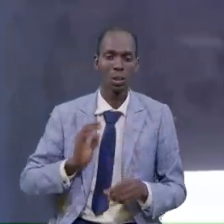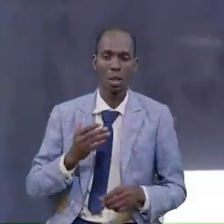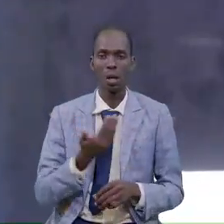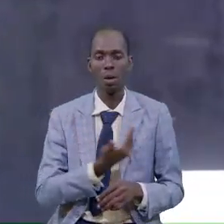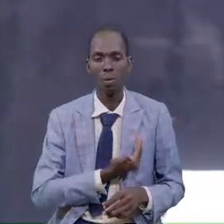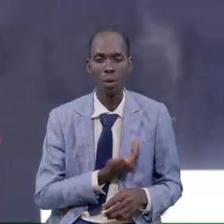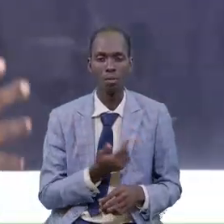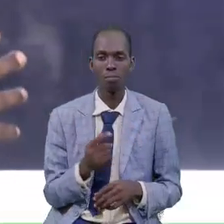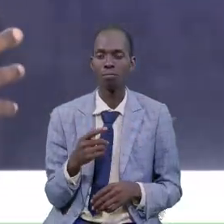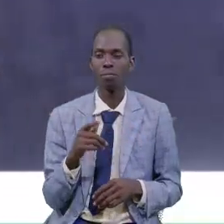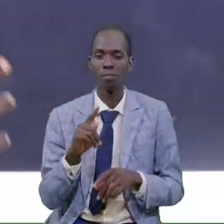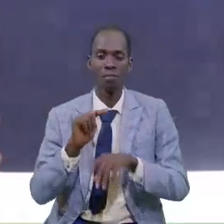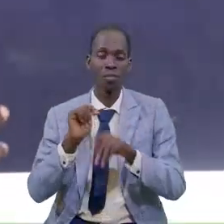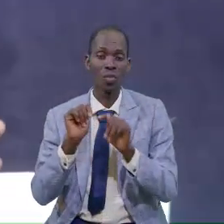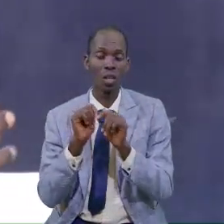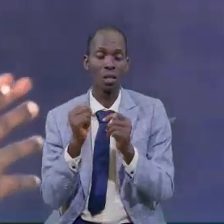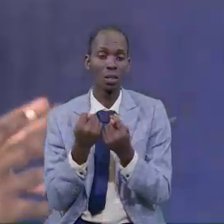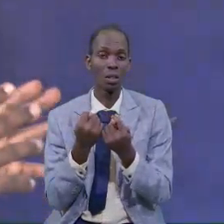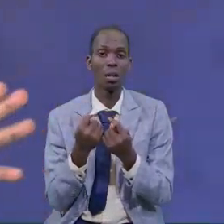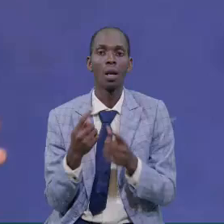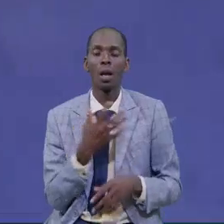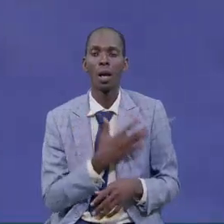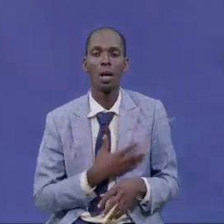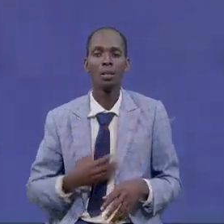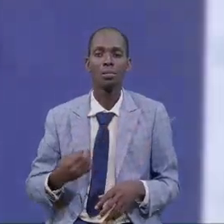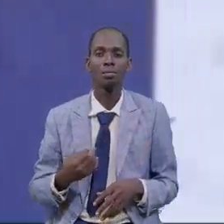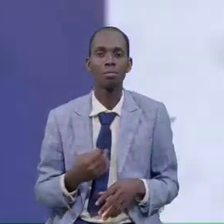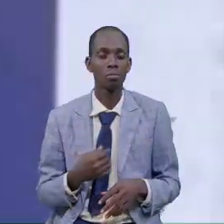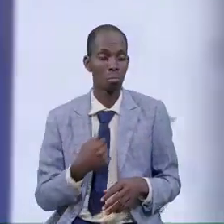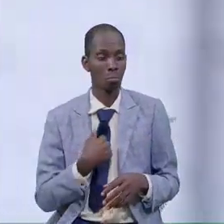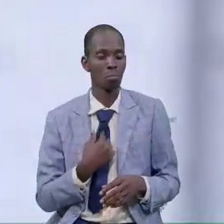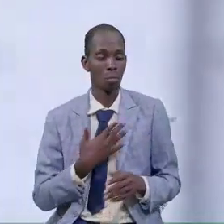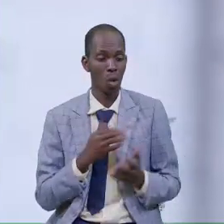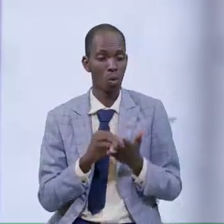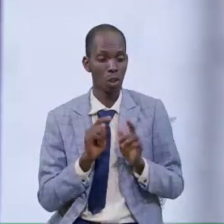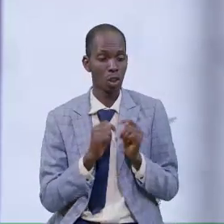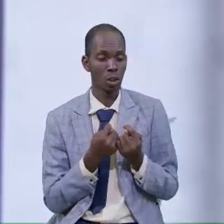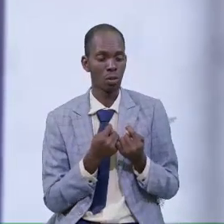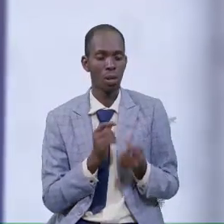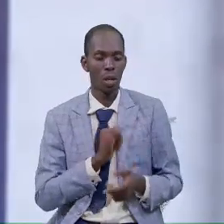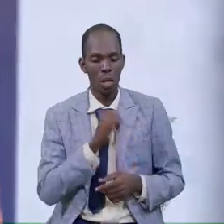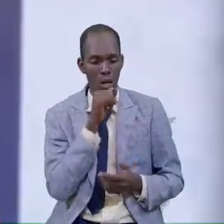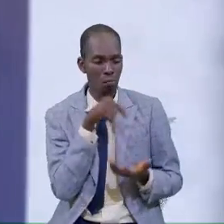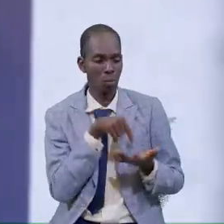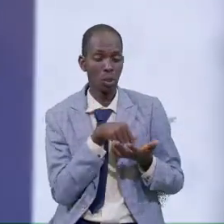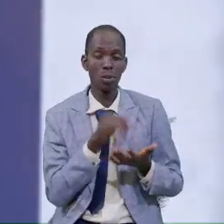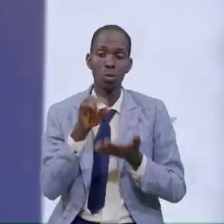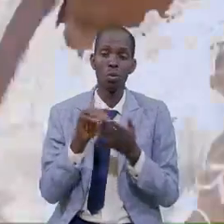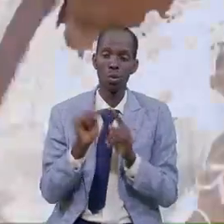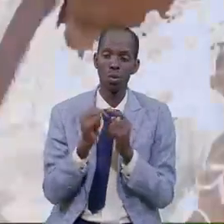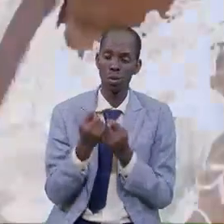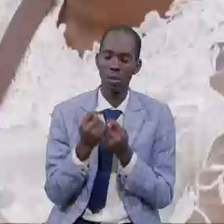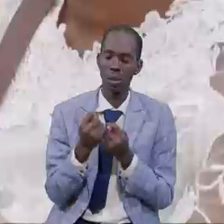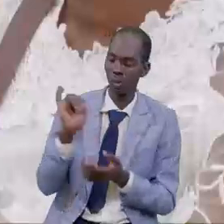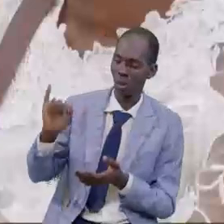different tribes. I am this. And he is that. And because